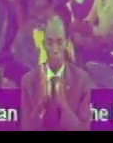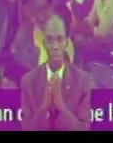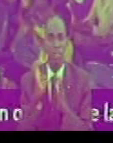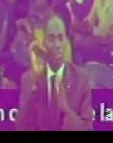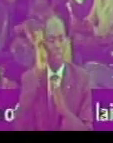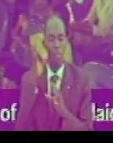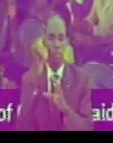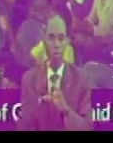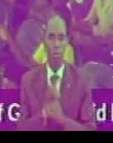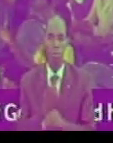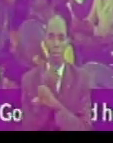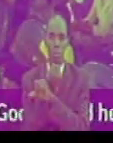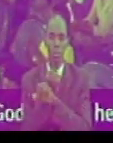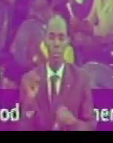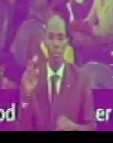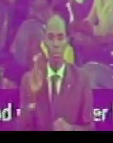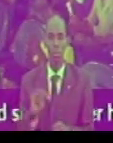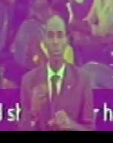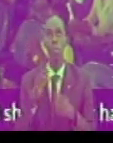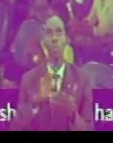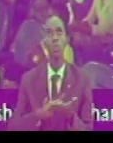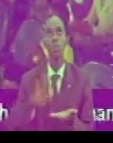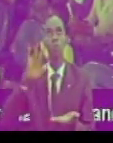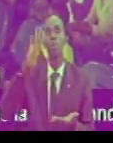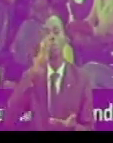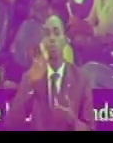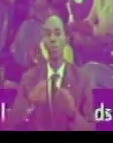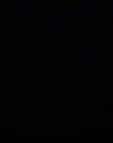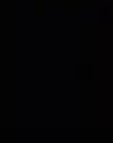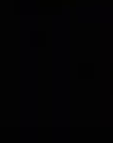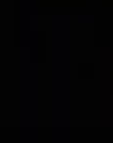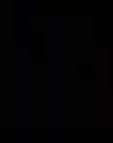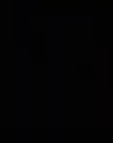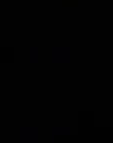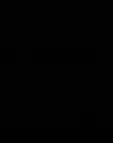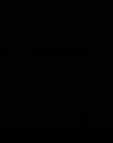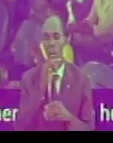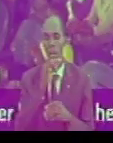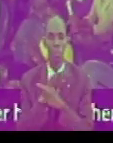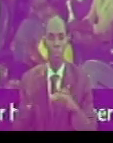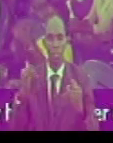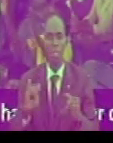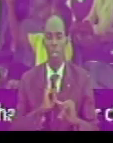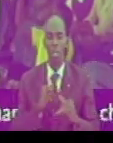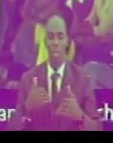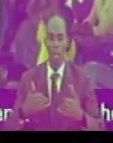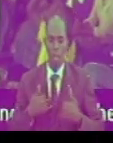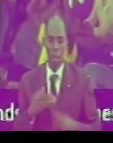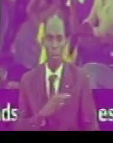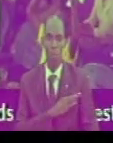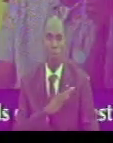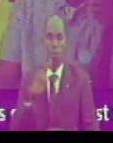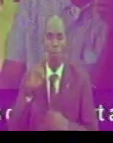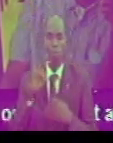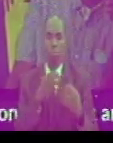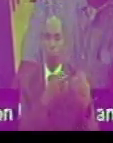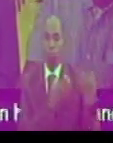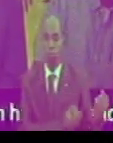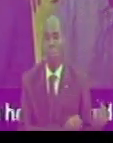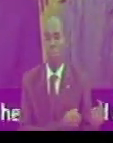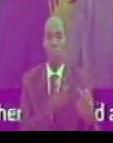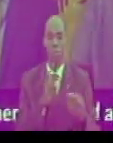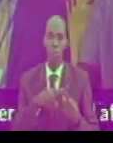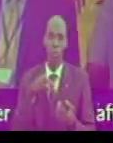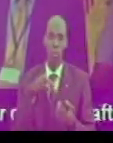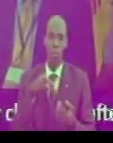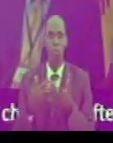before God in prayers. And he ended by saying, praise the Lord for me. This is coming from the GS official